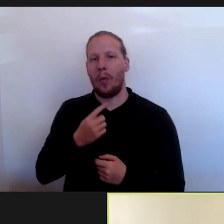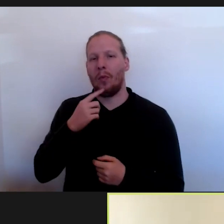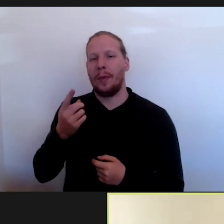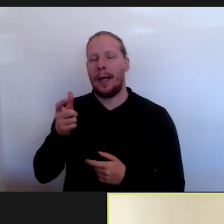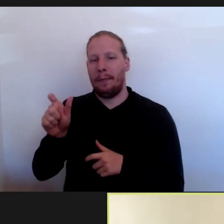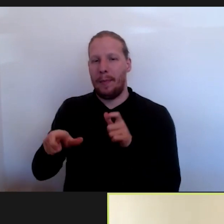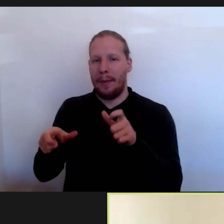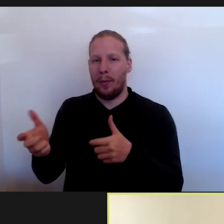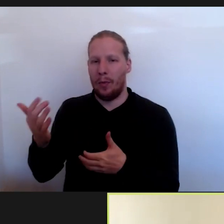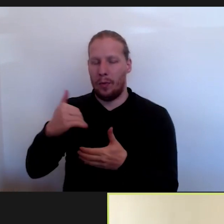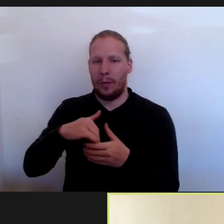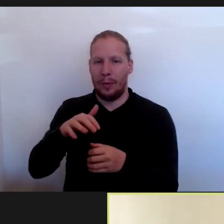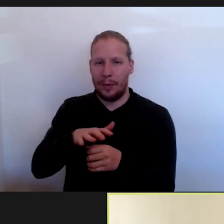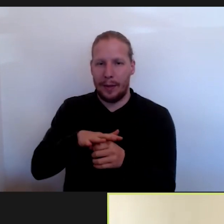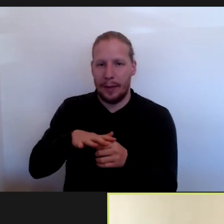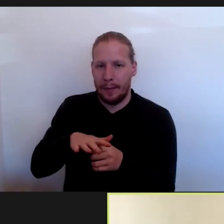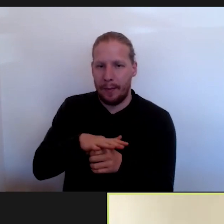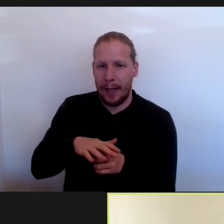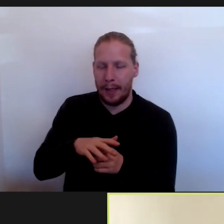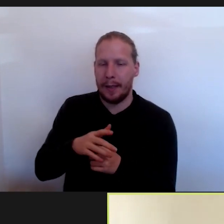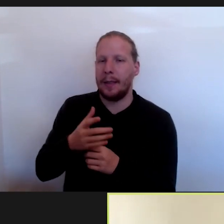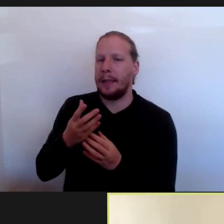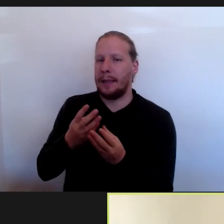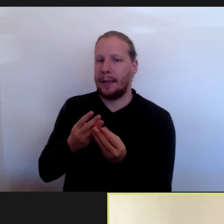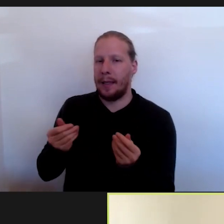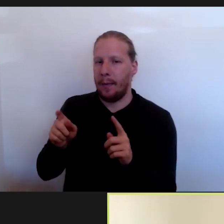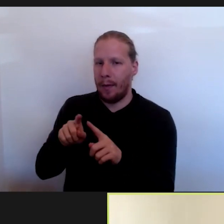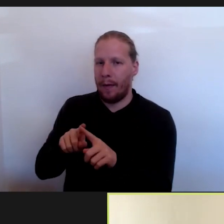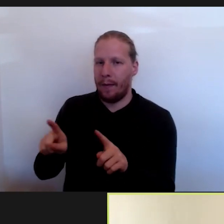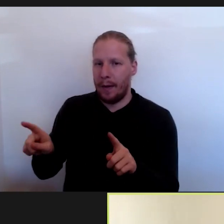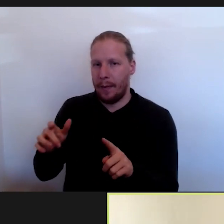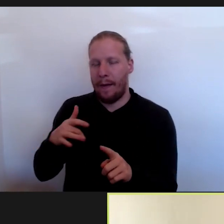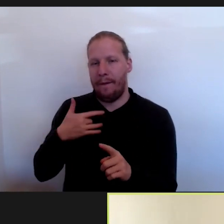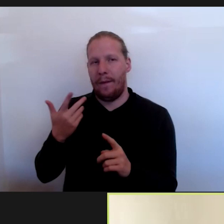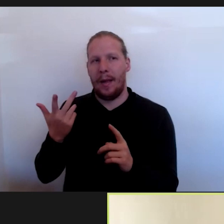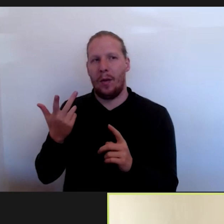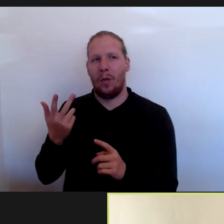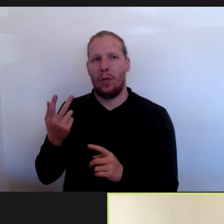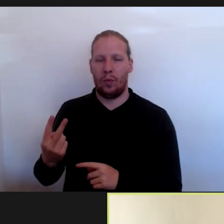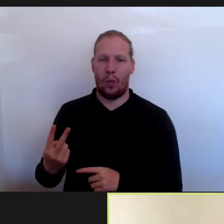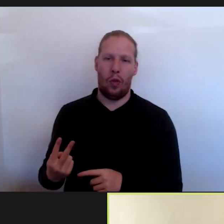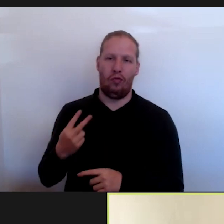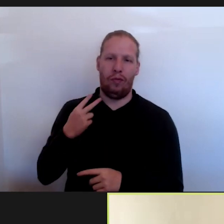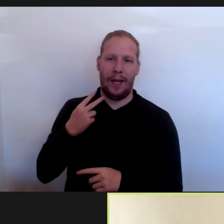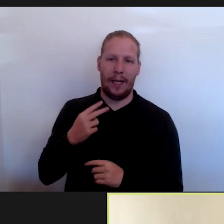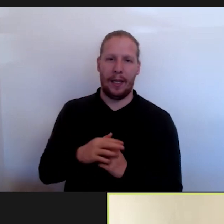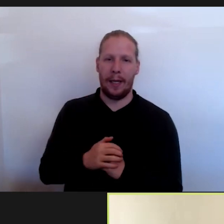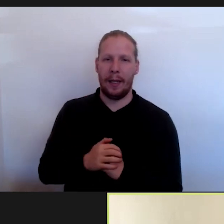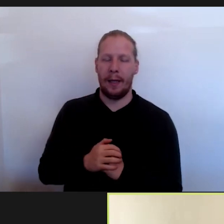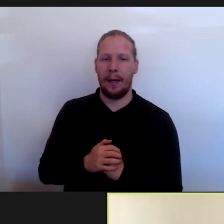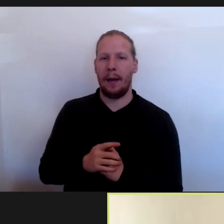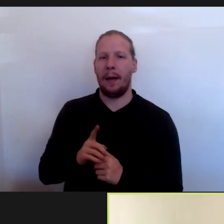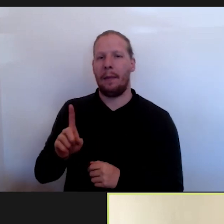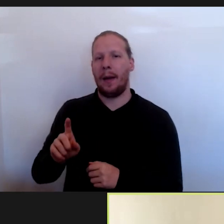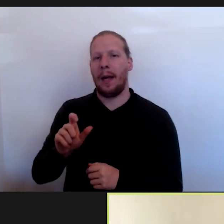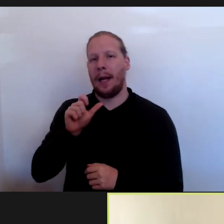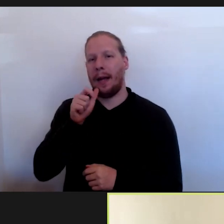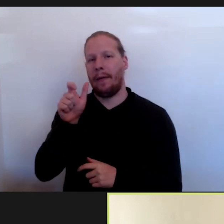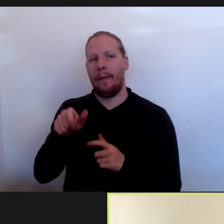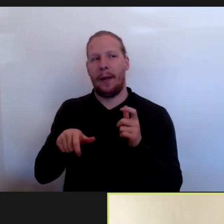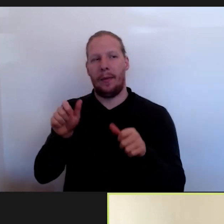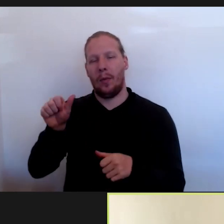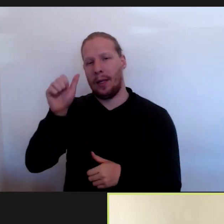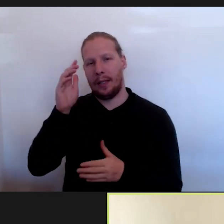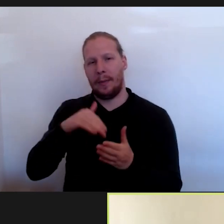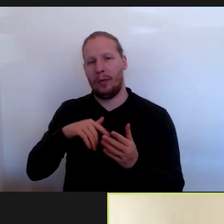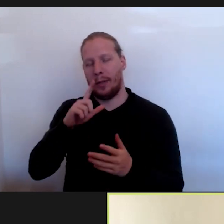some, not all of them, maybe more, most of them feel threatened. Now, if the people with lived experience gonna come to this space,